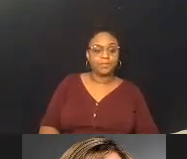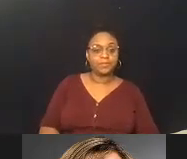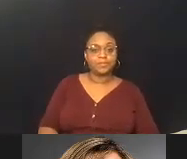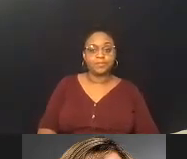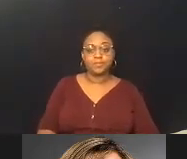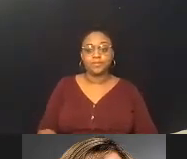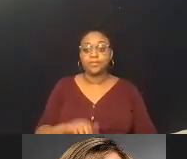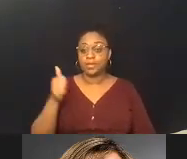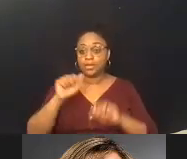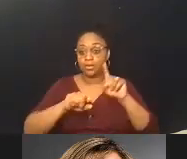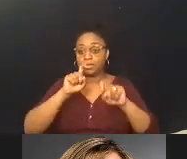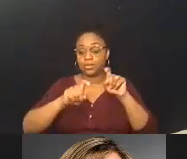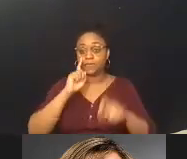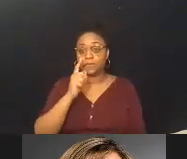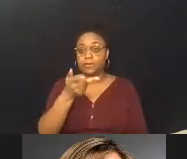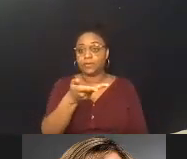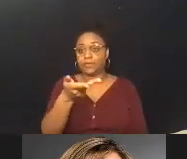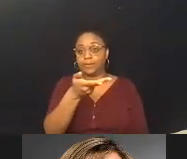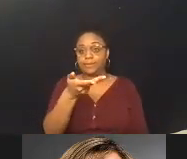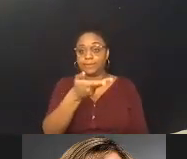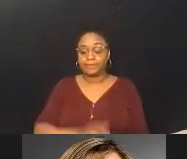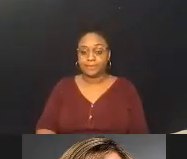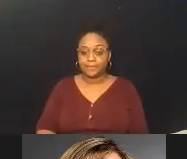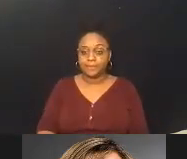Any other questions?